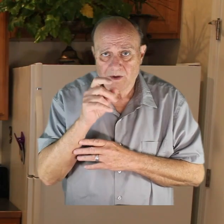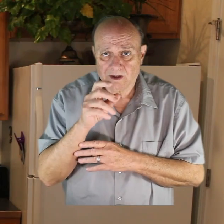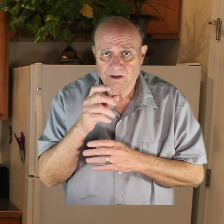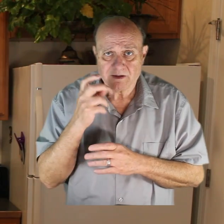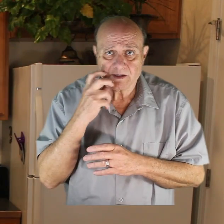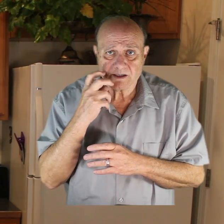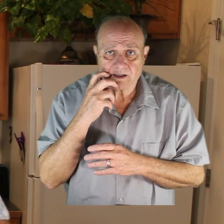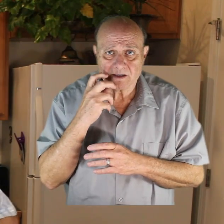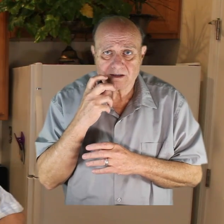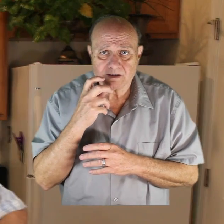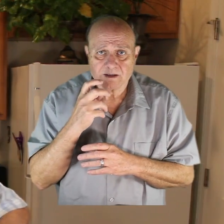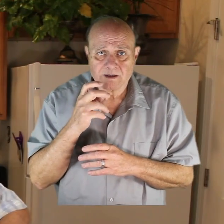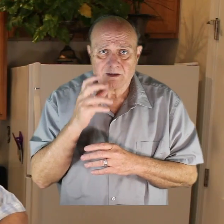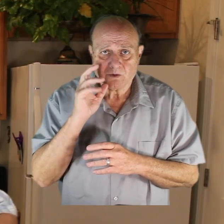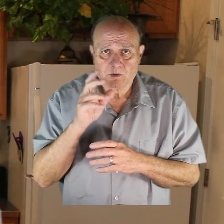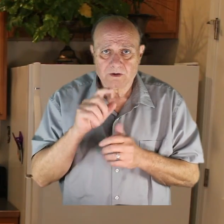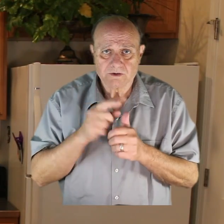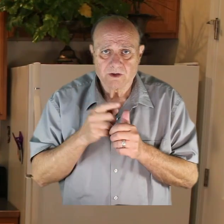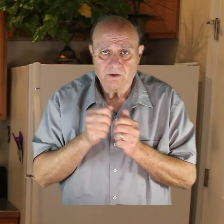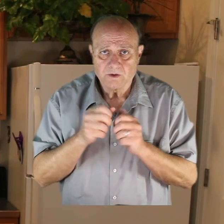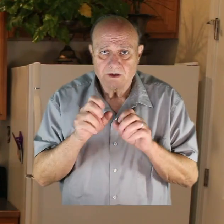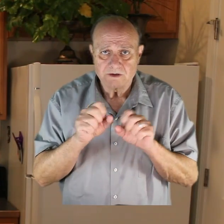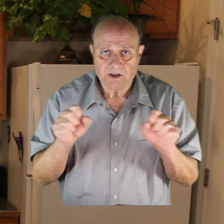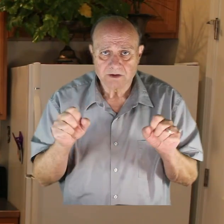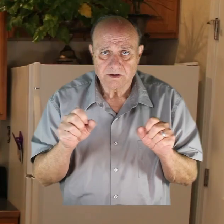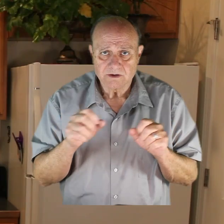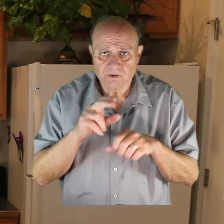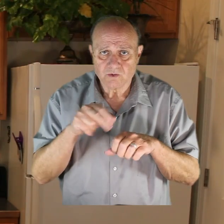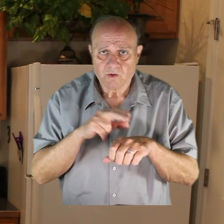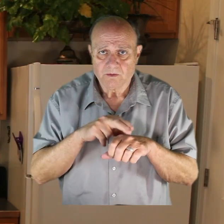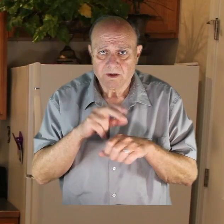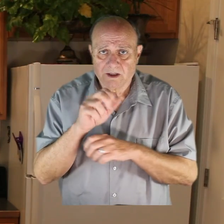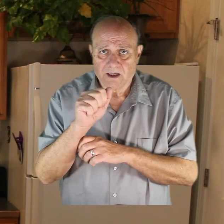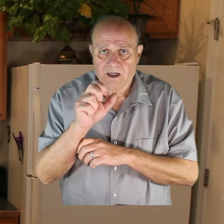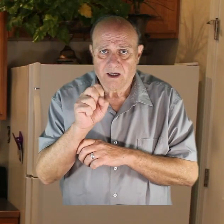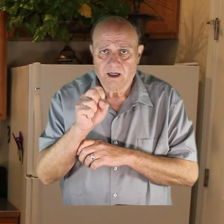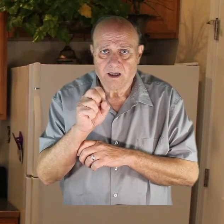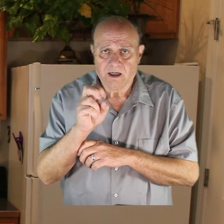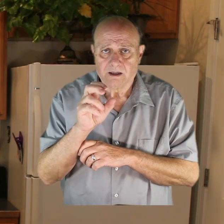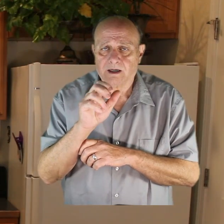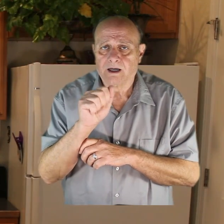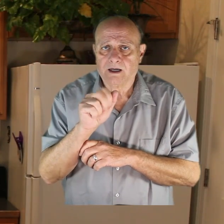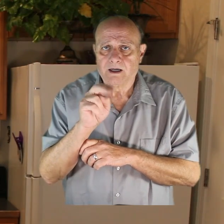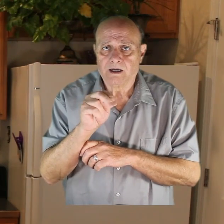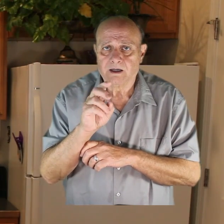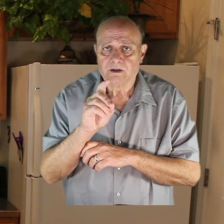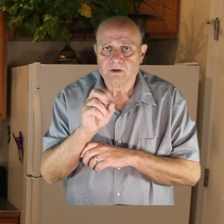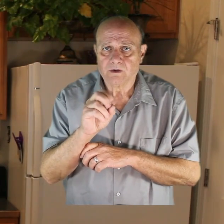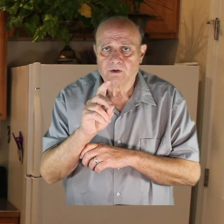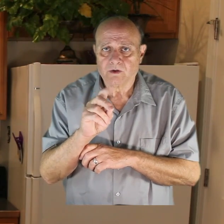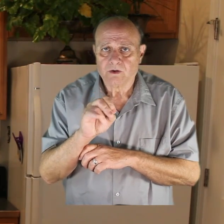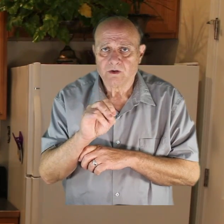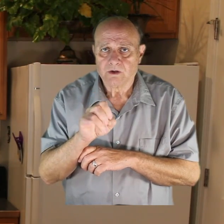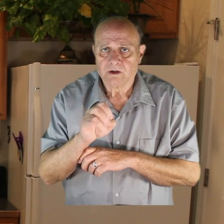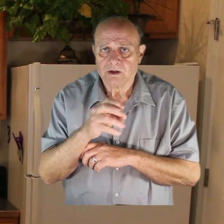It starts with a sausage of some sort. Now, andouille is typical, of course. I'm going to be using a hot link because